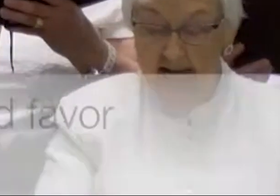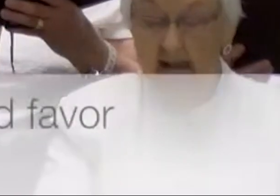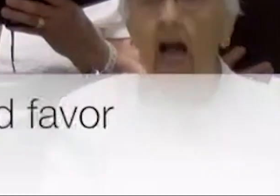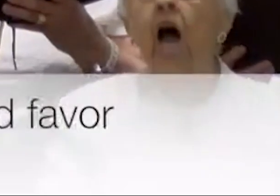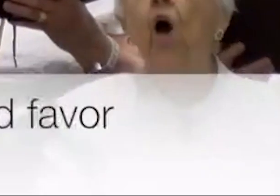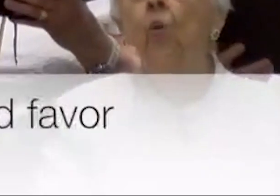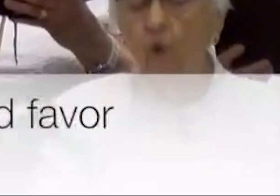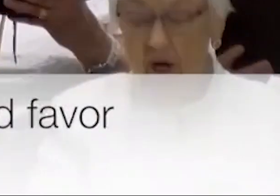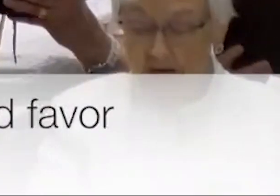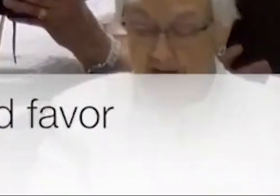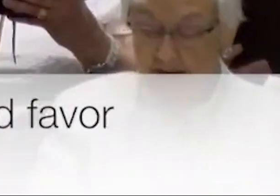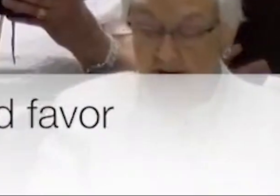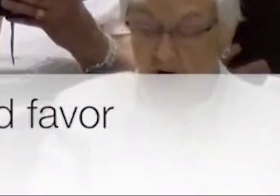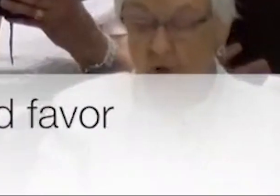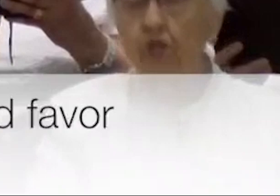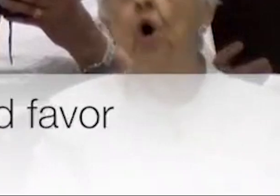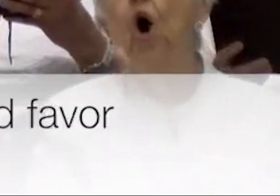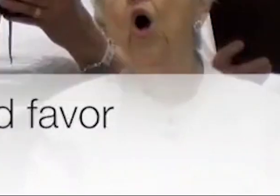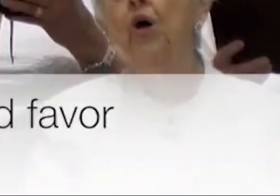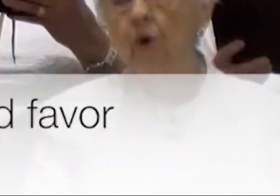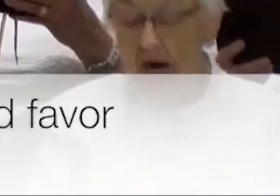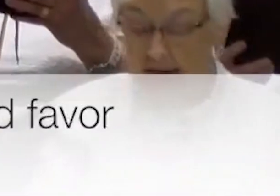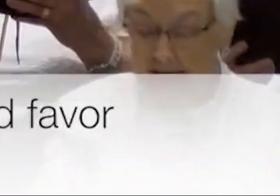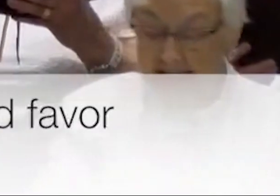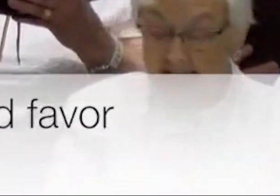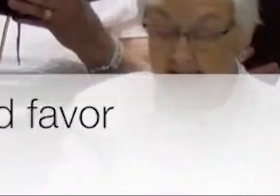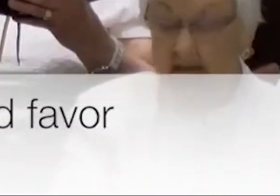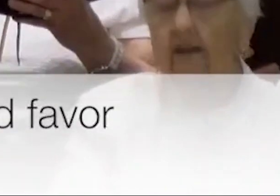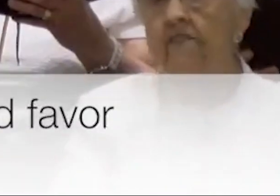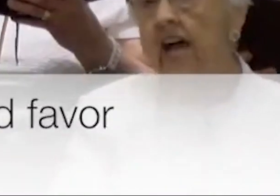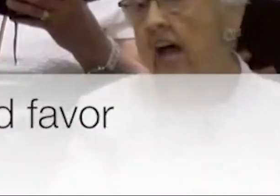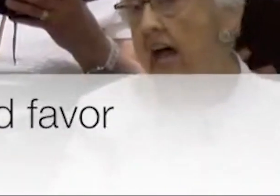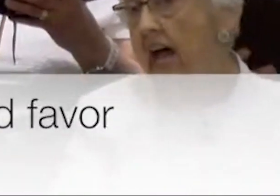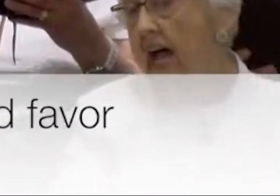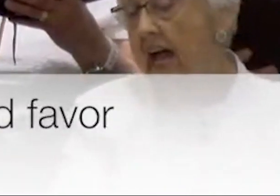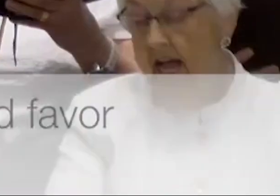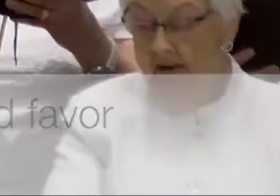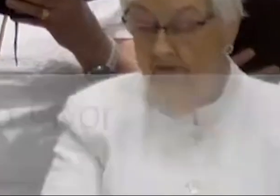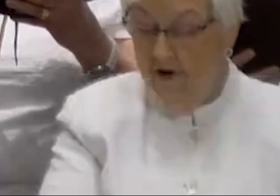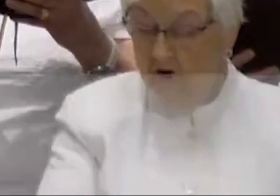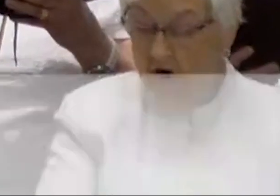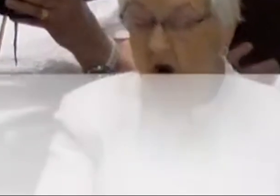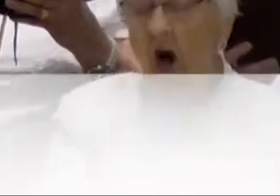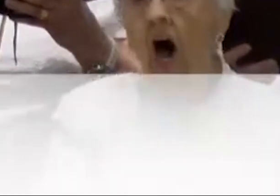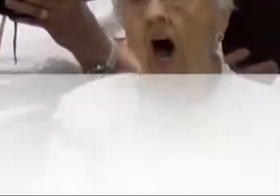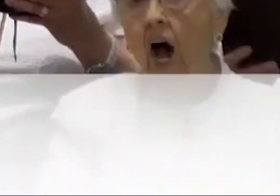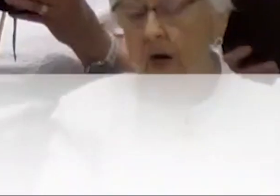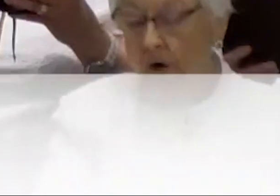Thank you.